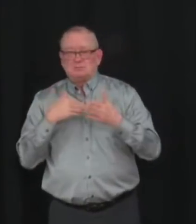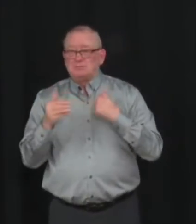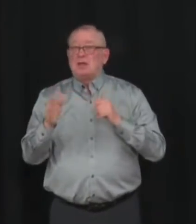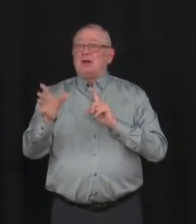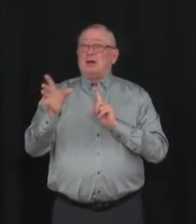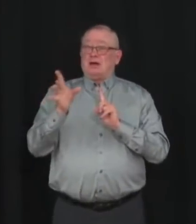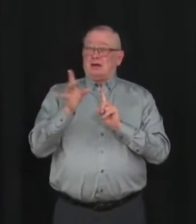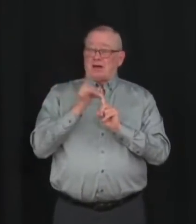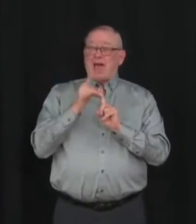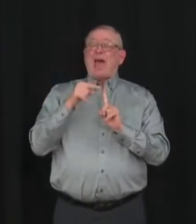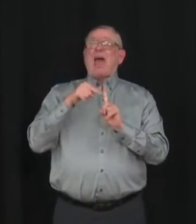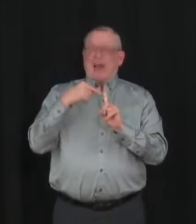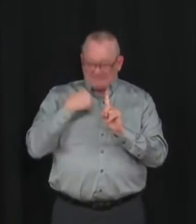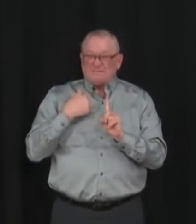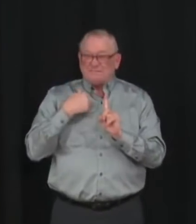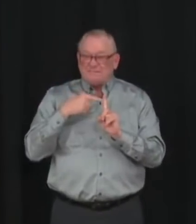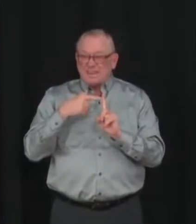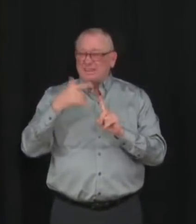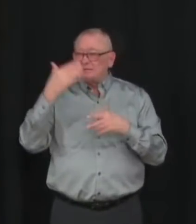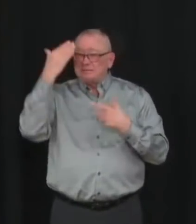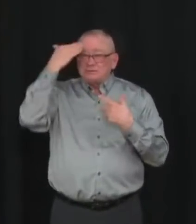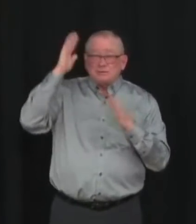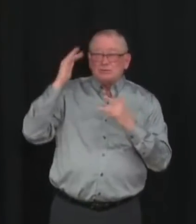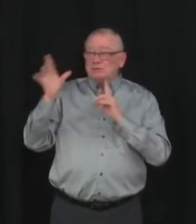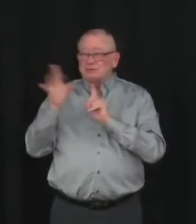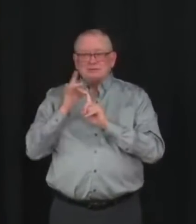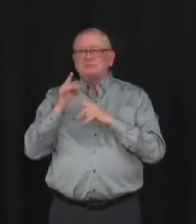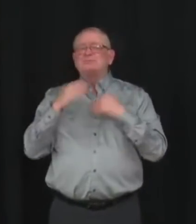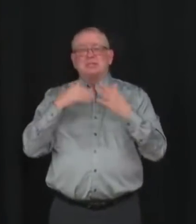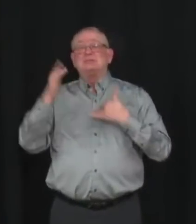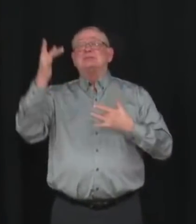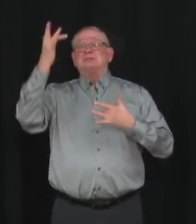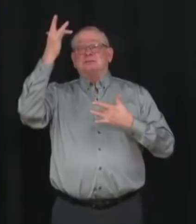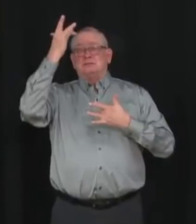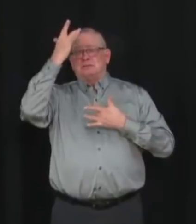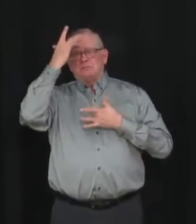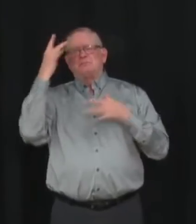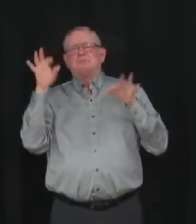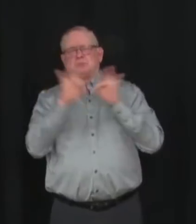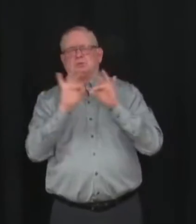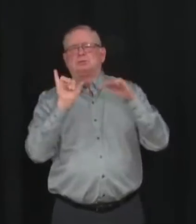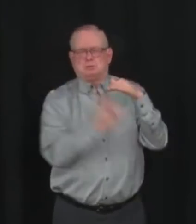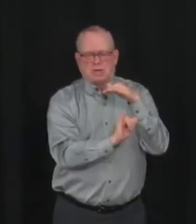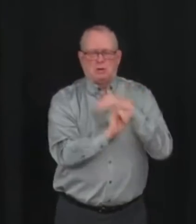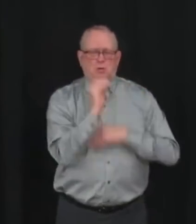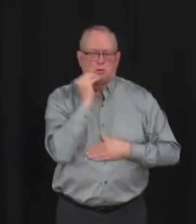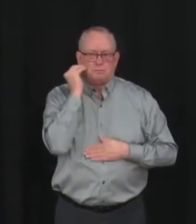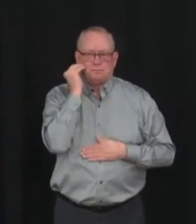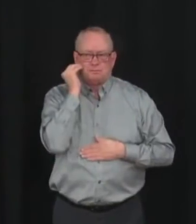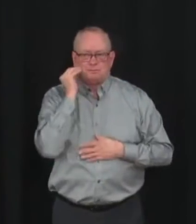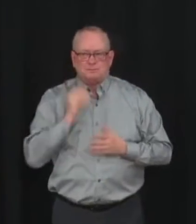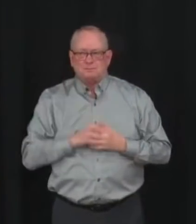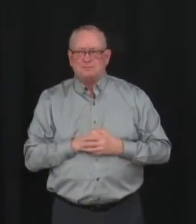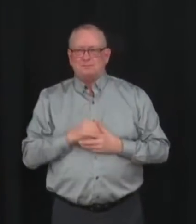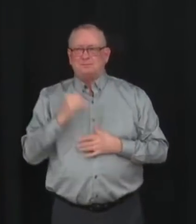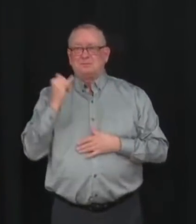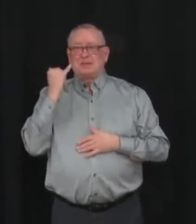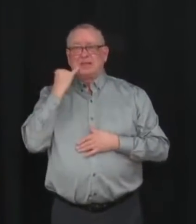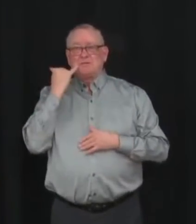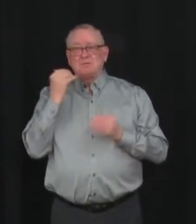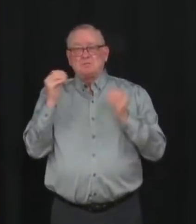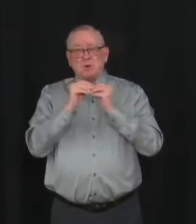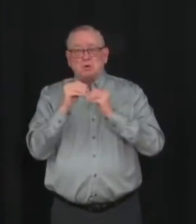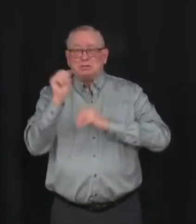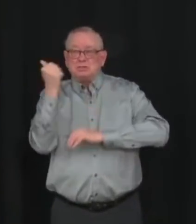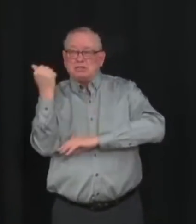10 days. If your symptoms last longer than 10 days, you must continue to isolate until your symptoms are gone. We're making